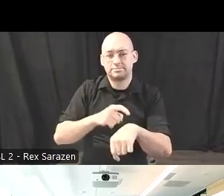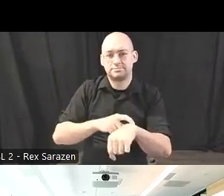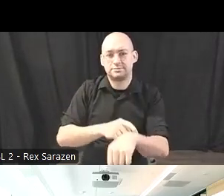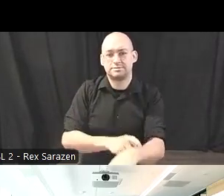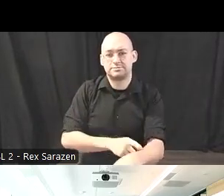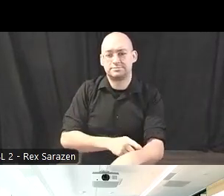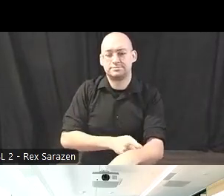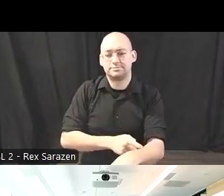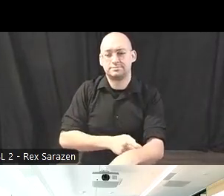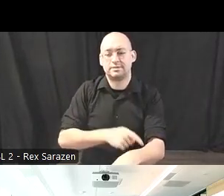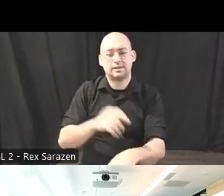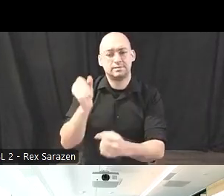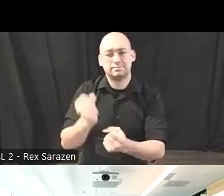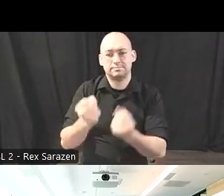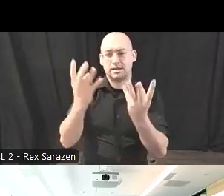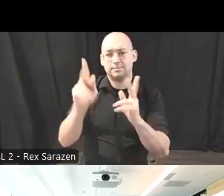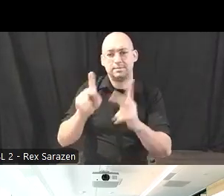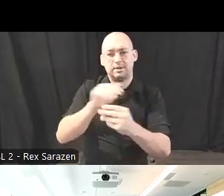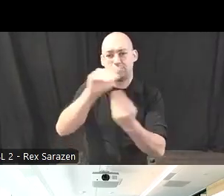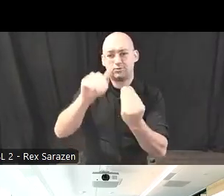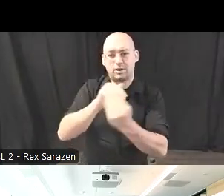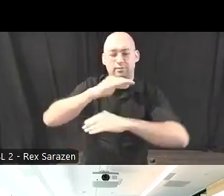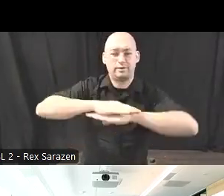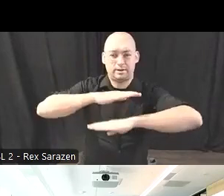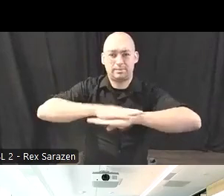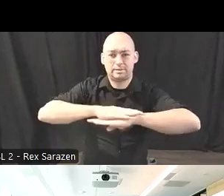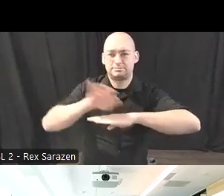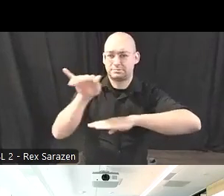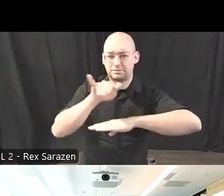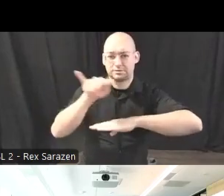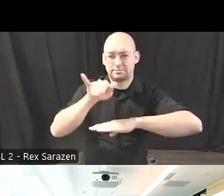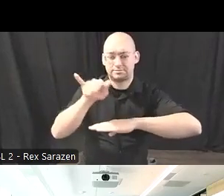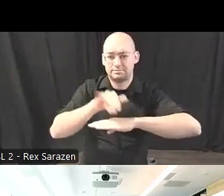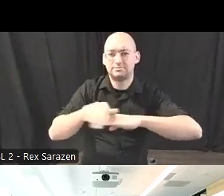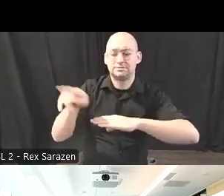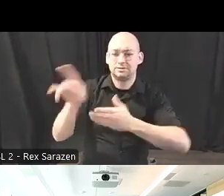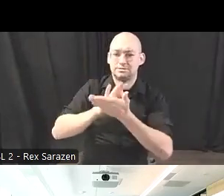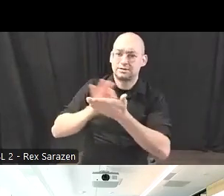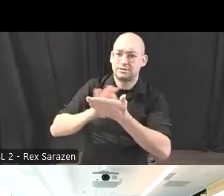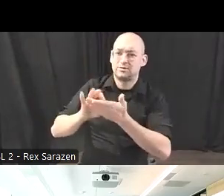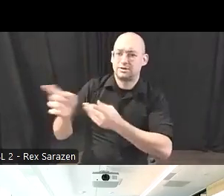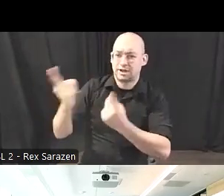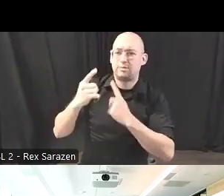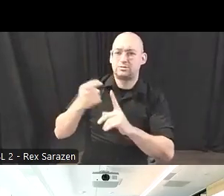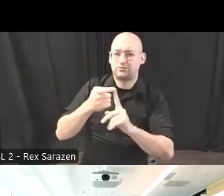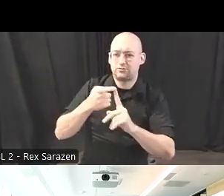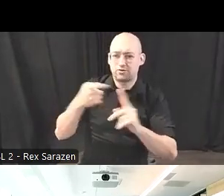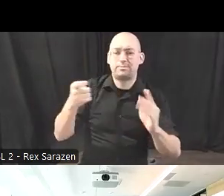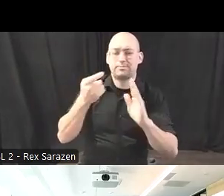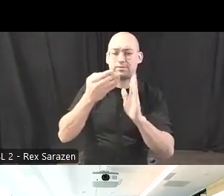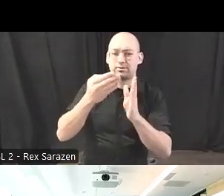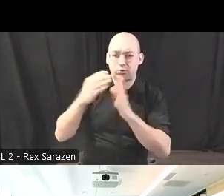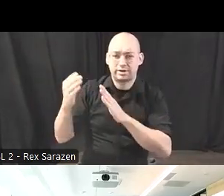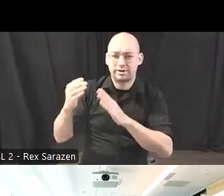like so many around the table, Secretary Johnson comes from the community. She has an advocacy background,